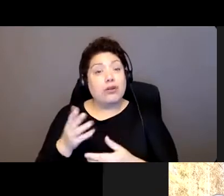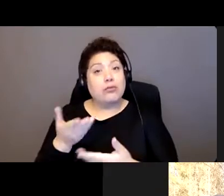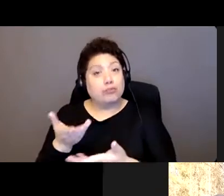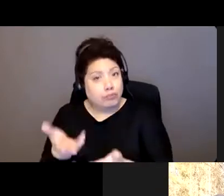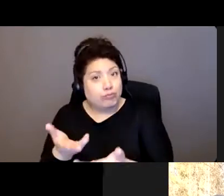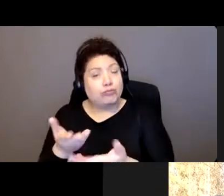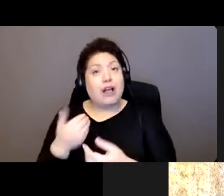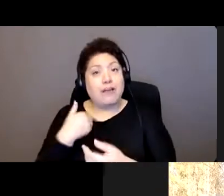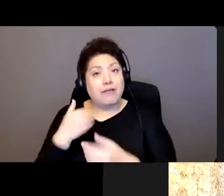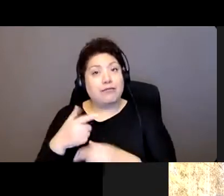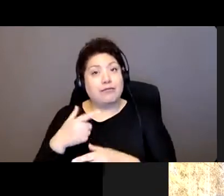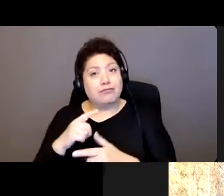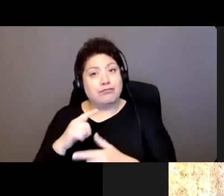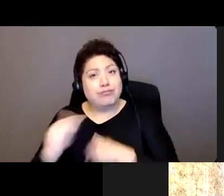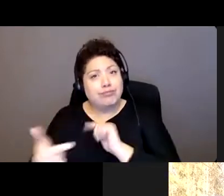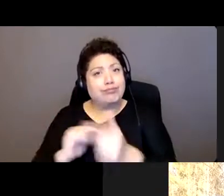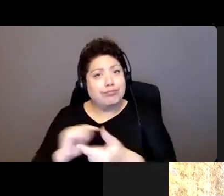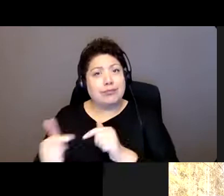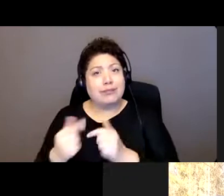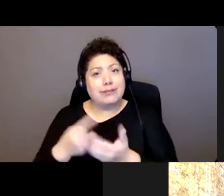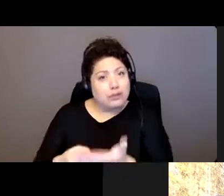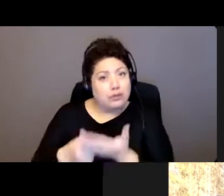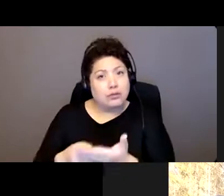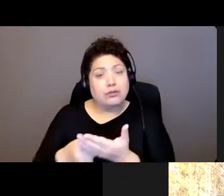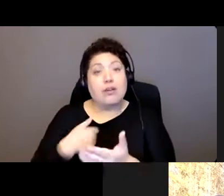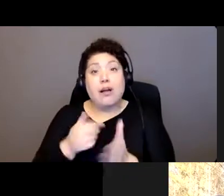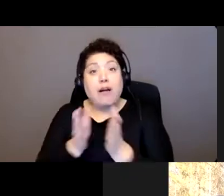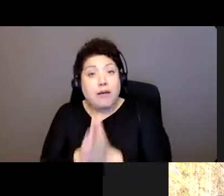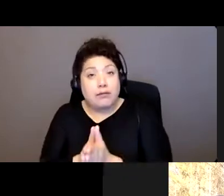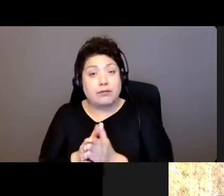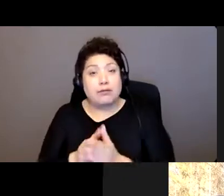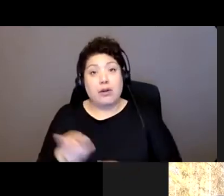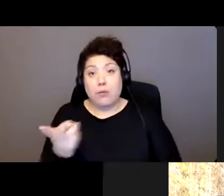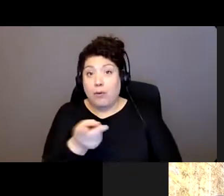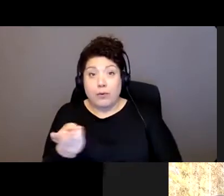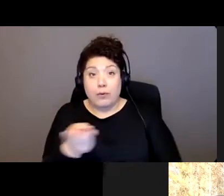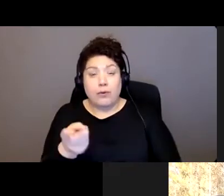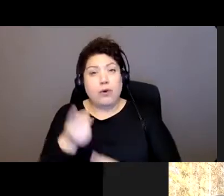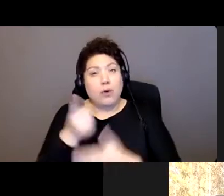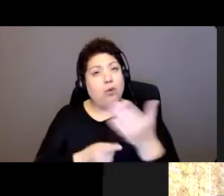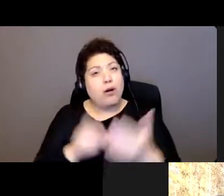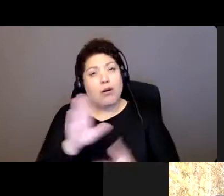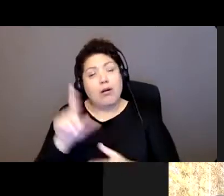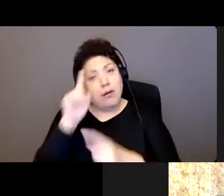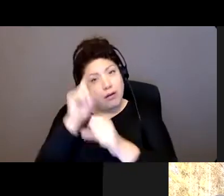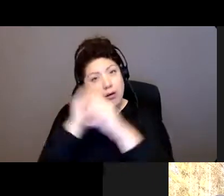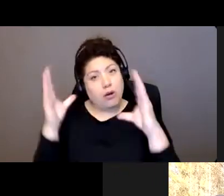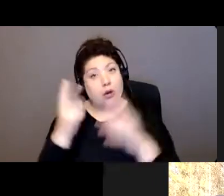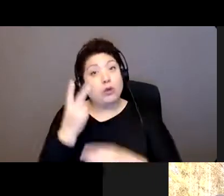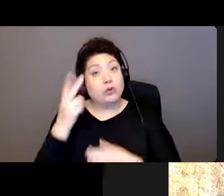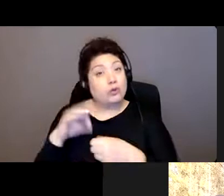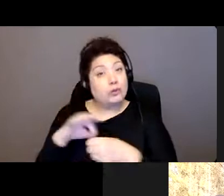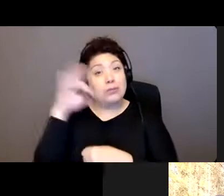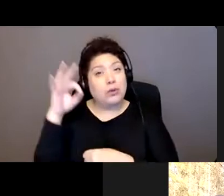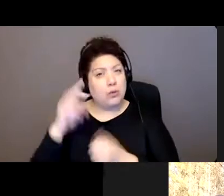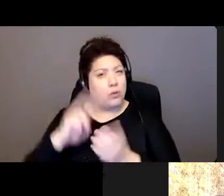to, I want to ask Minnie and Ashley to give us firstly an understanding of what two-spirit actually means.